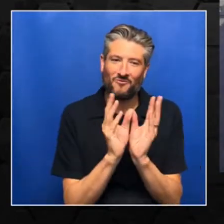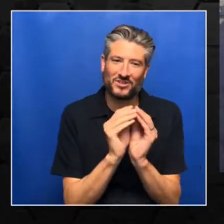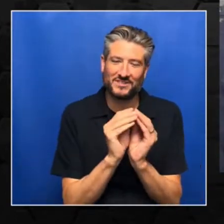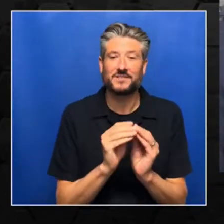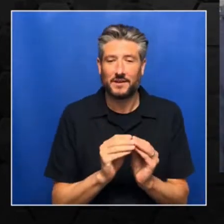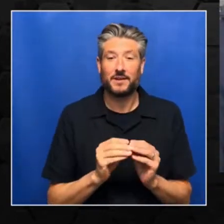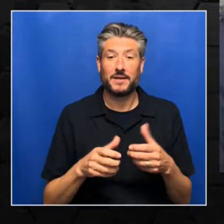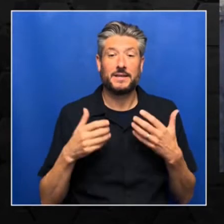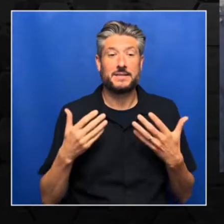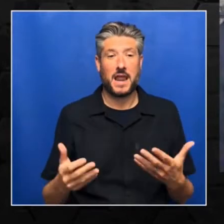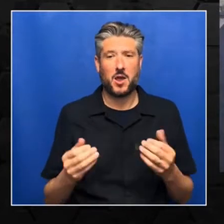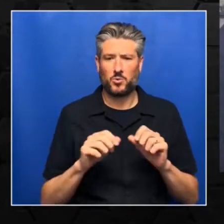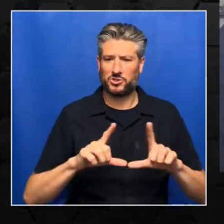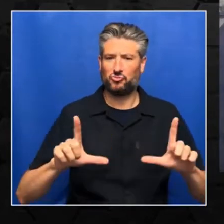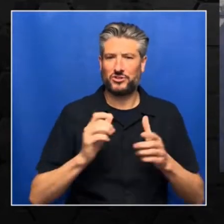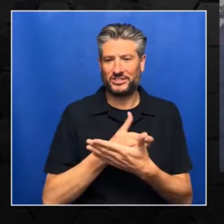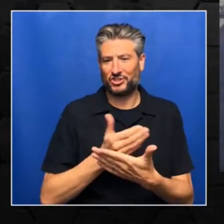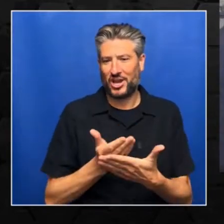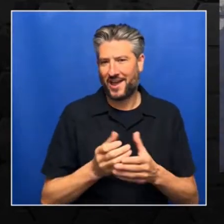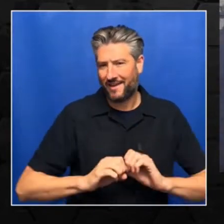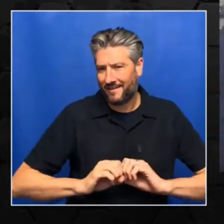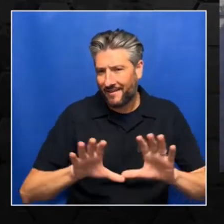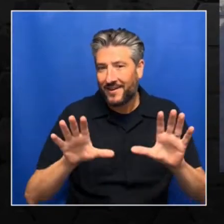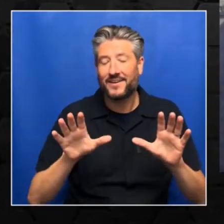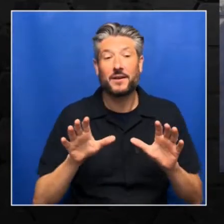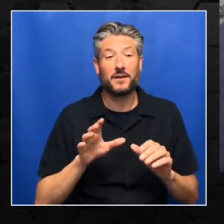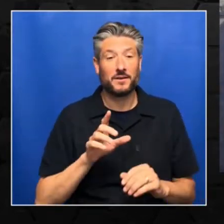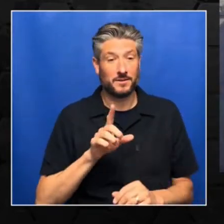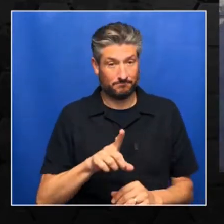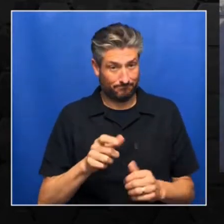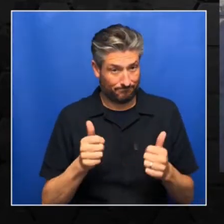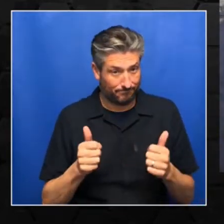started. Awesome. Thank you.